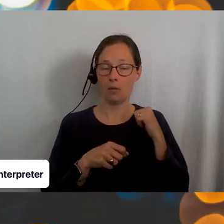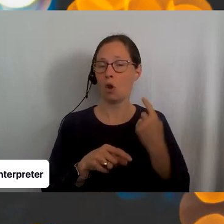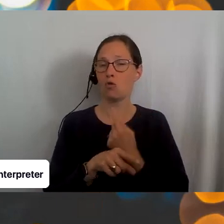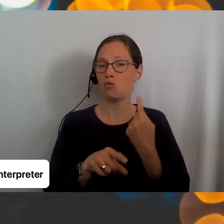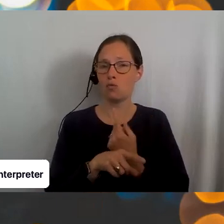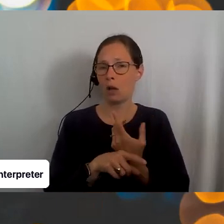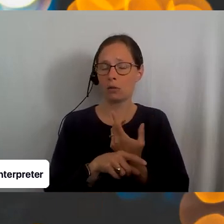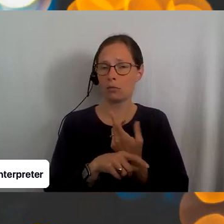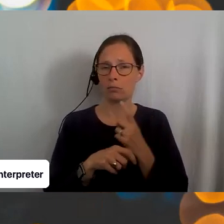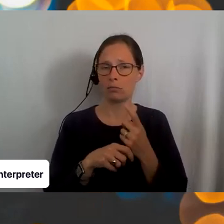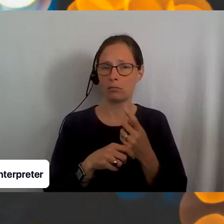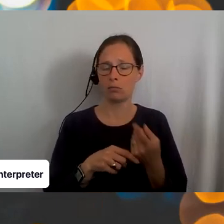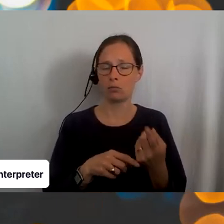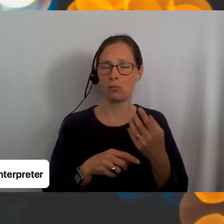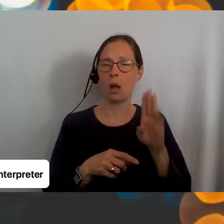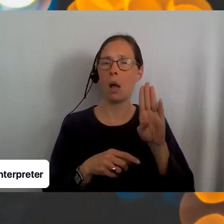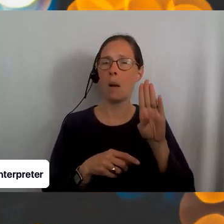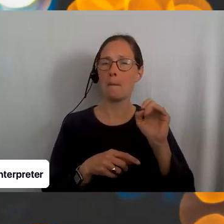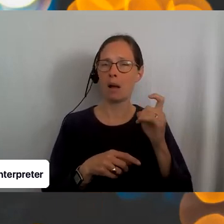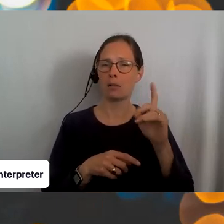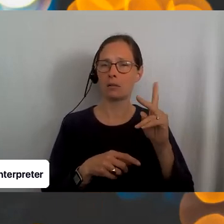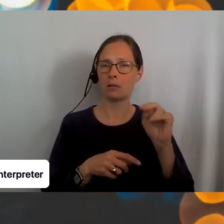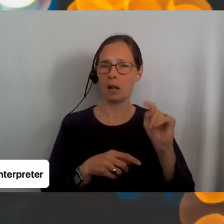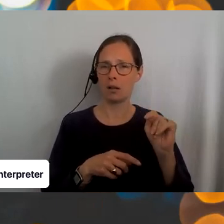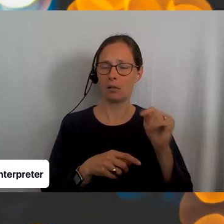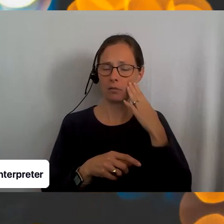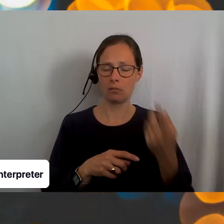box knot, right over left, left over right.